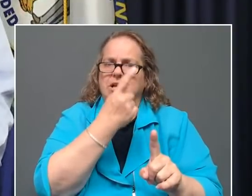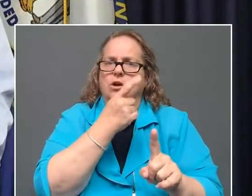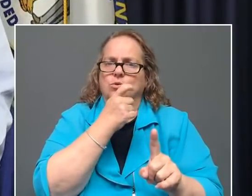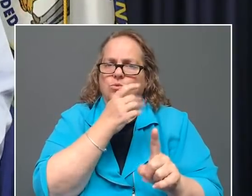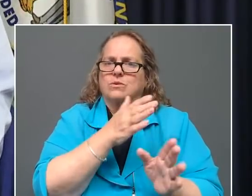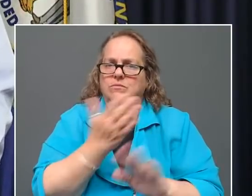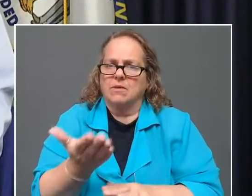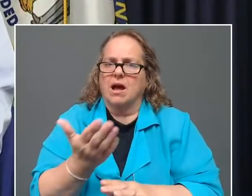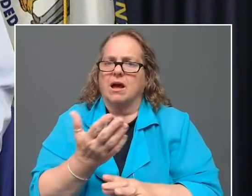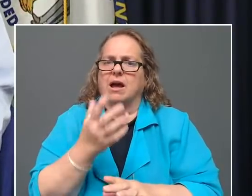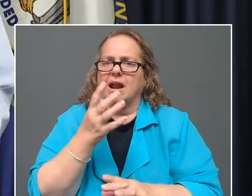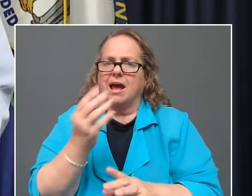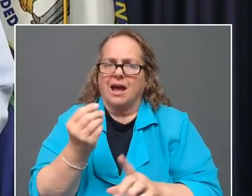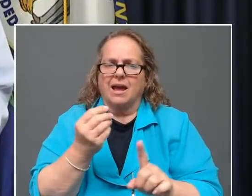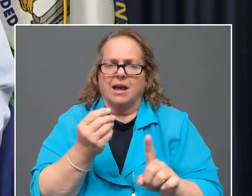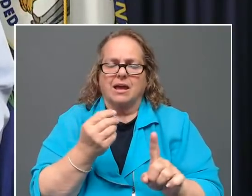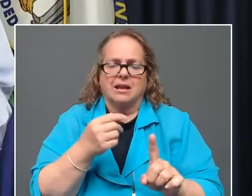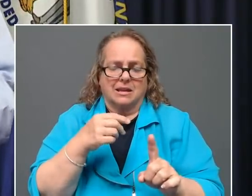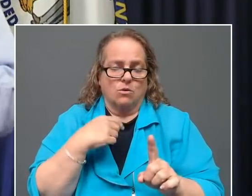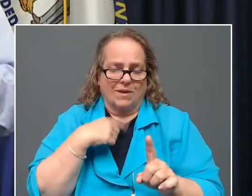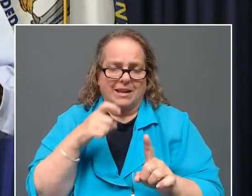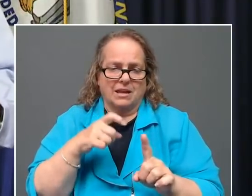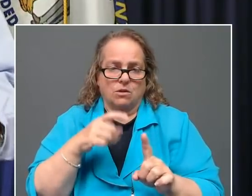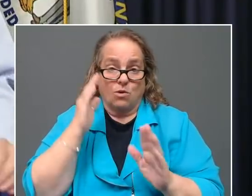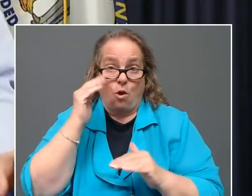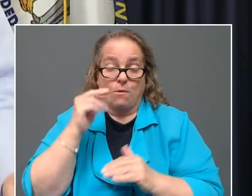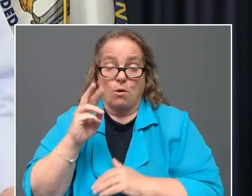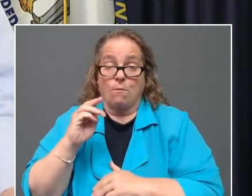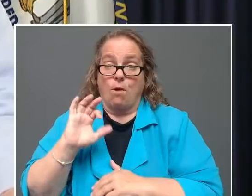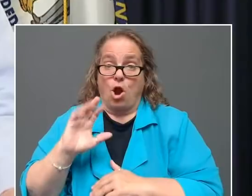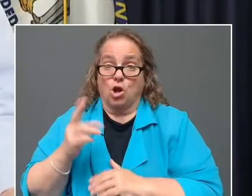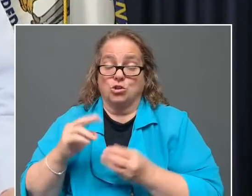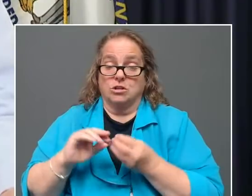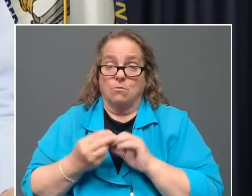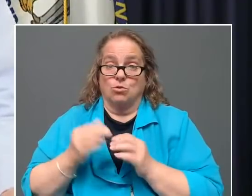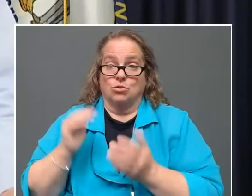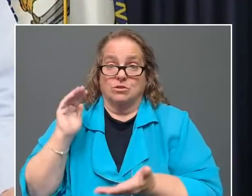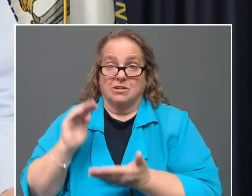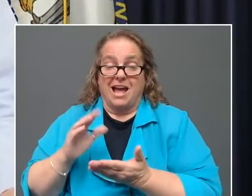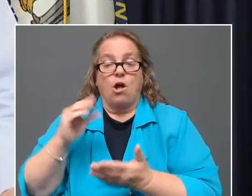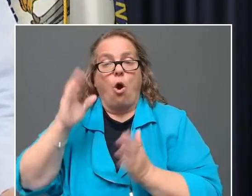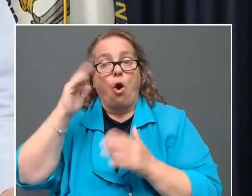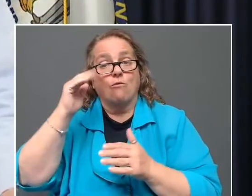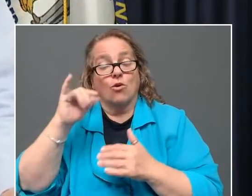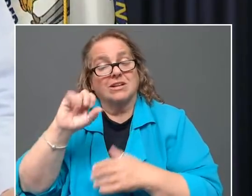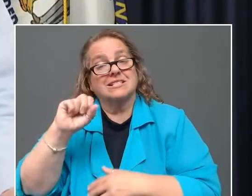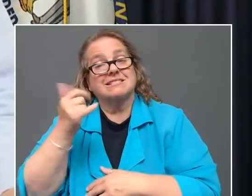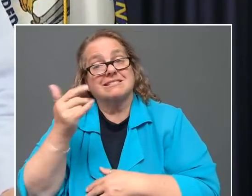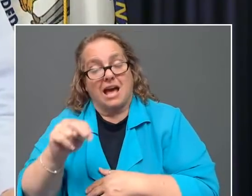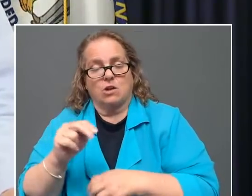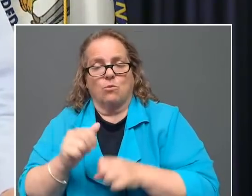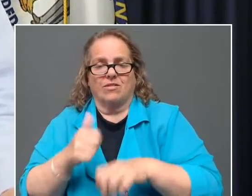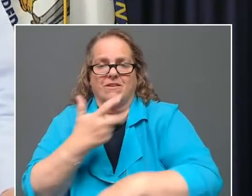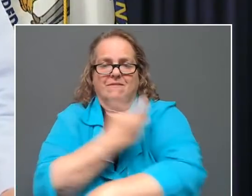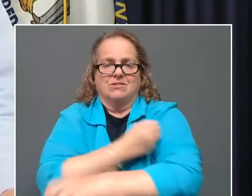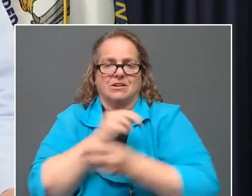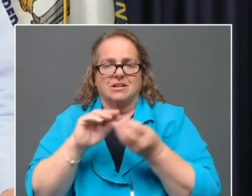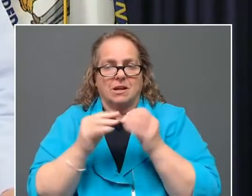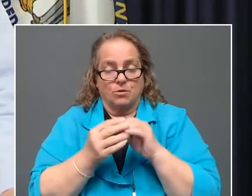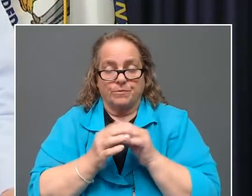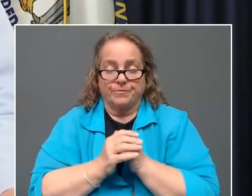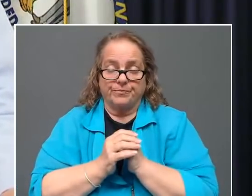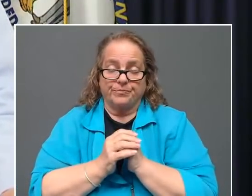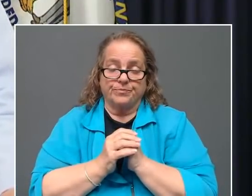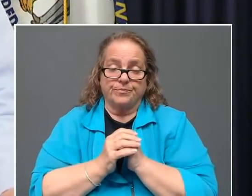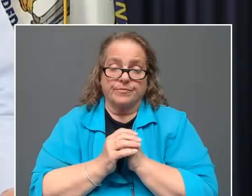very hopeful sign that coincides with the vaccination numbers. The deaths from